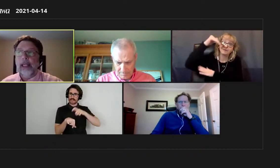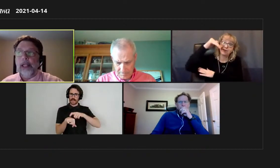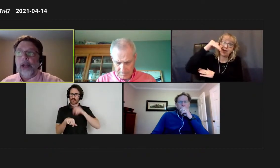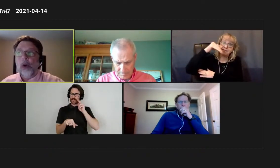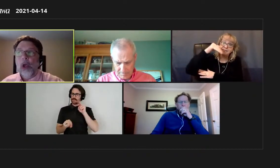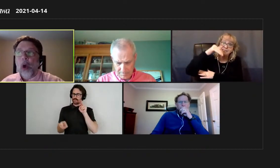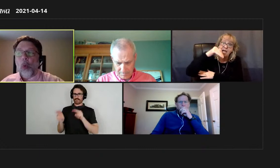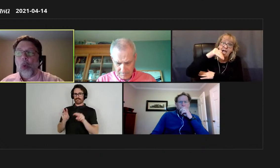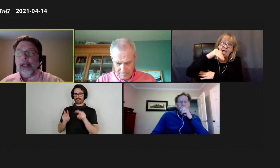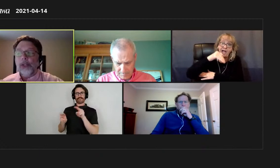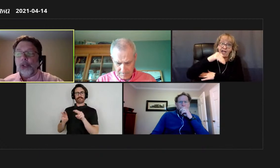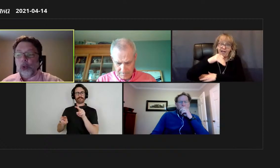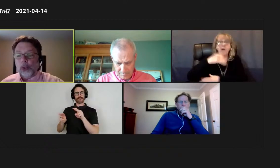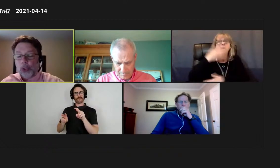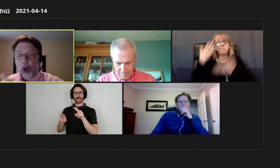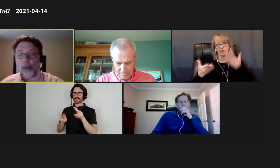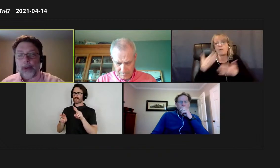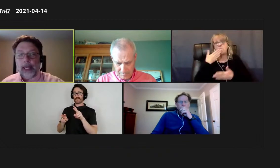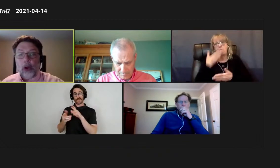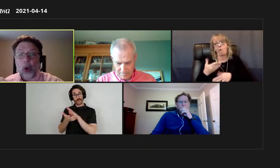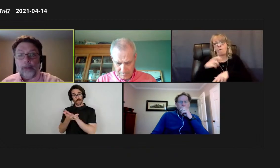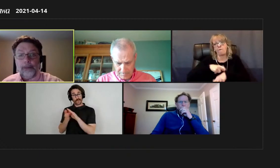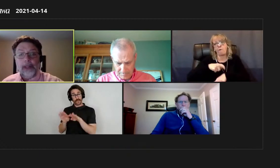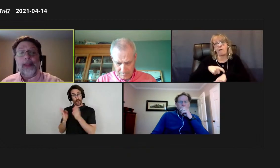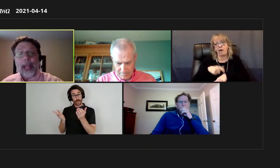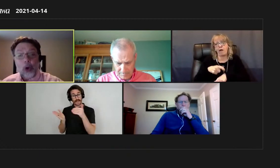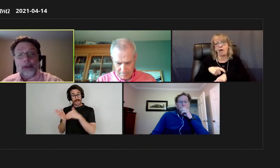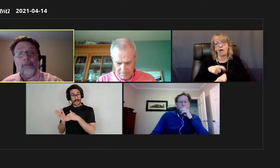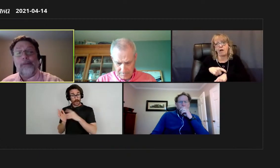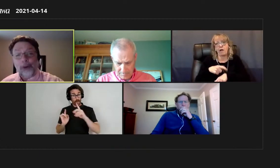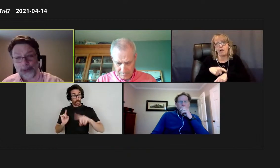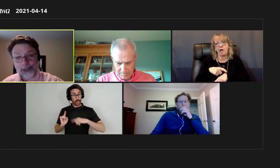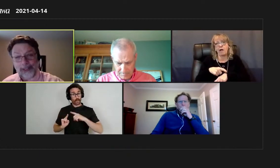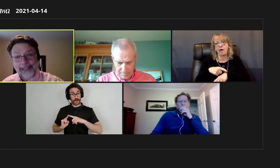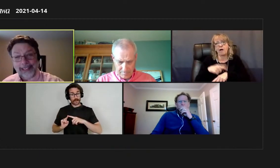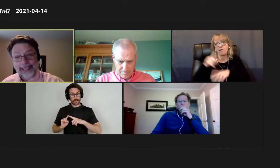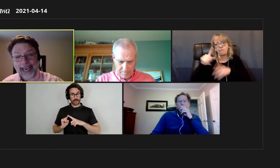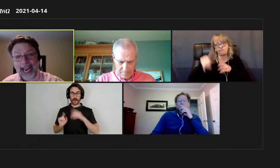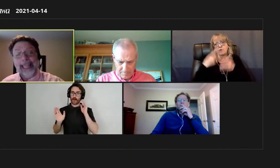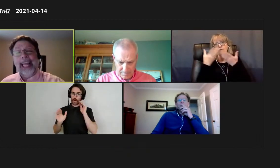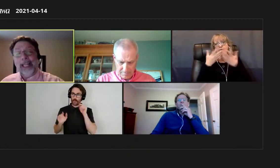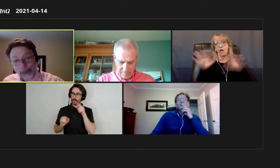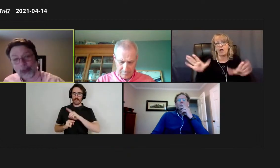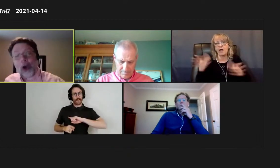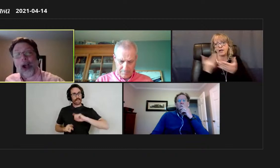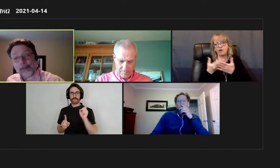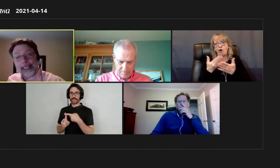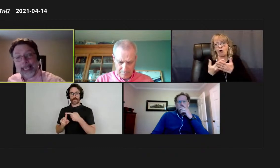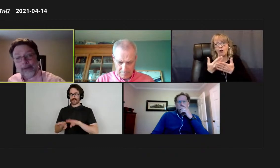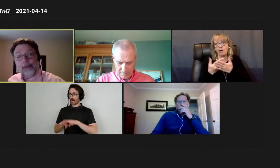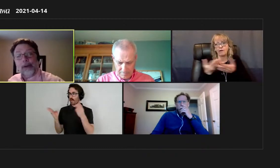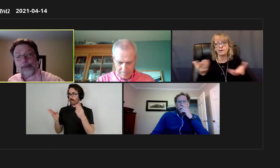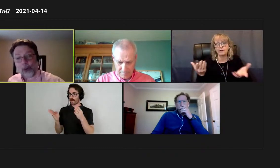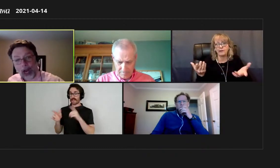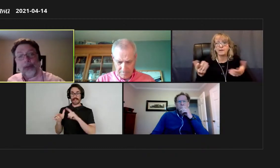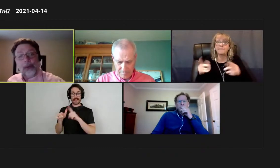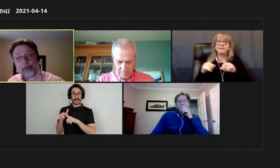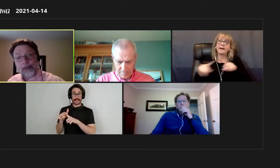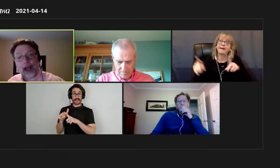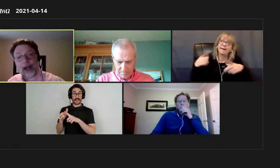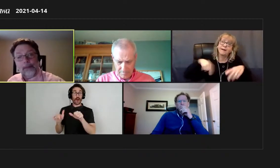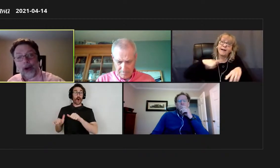at, when do schools open? And hopefully they open first, and then some time is given before